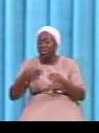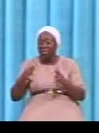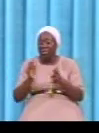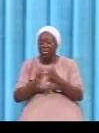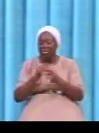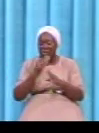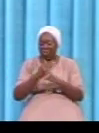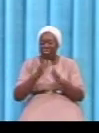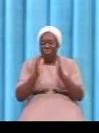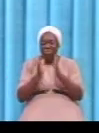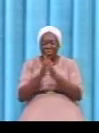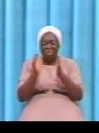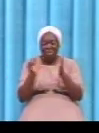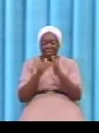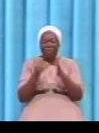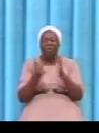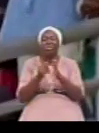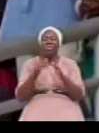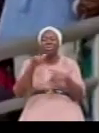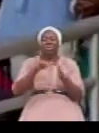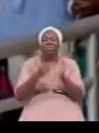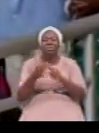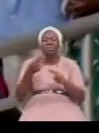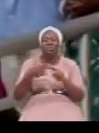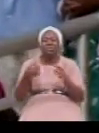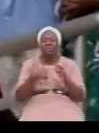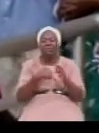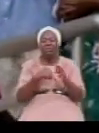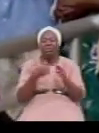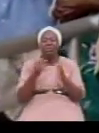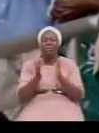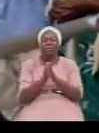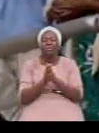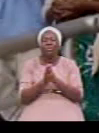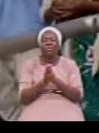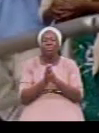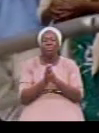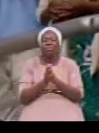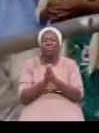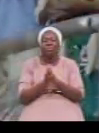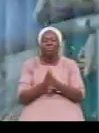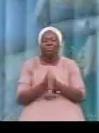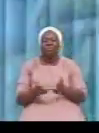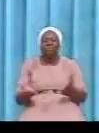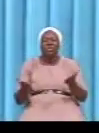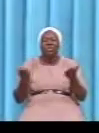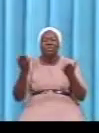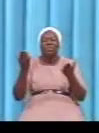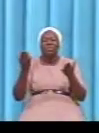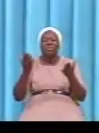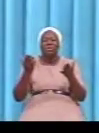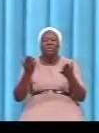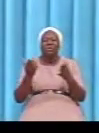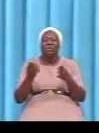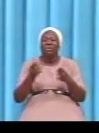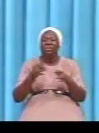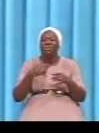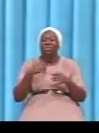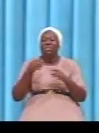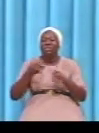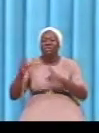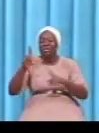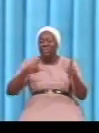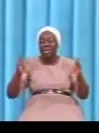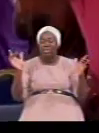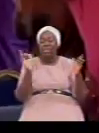In Jesus' name we pray. I want you to lift up your right hand and shout,